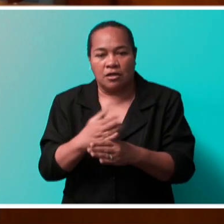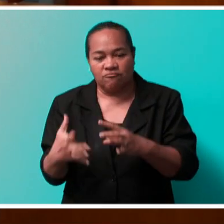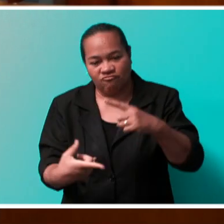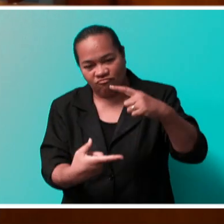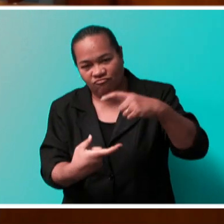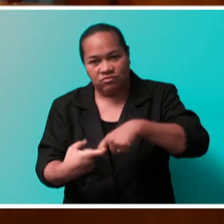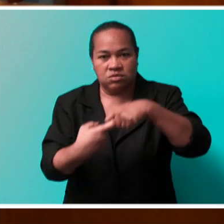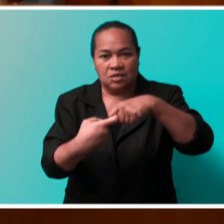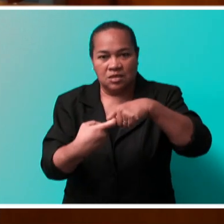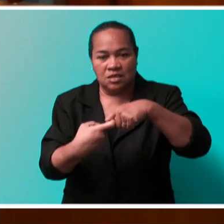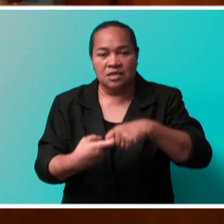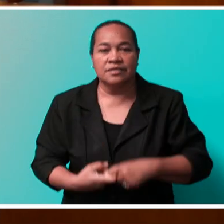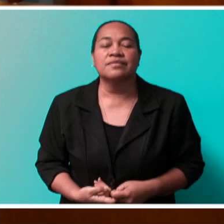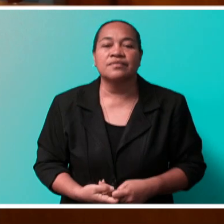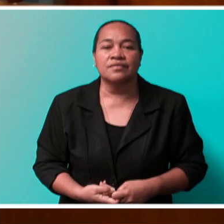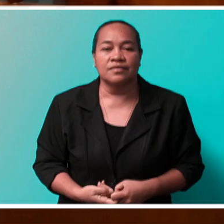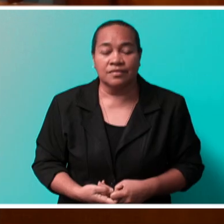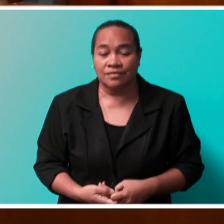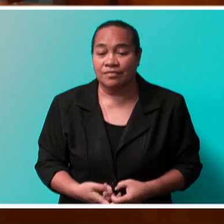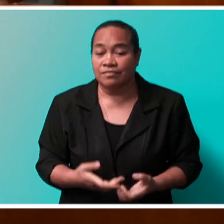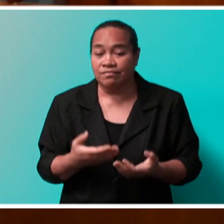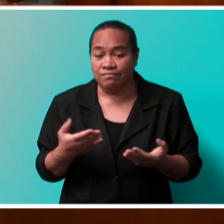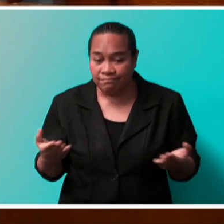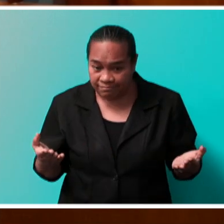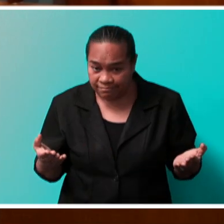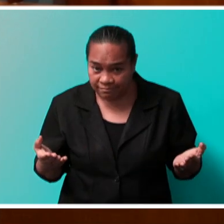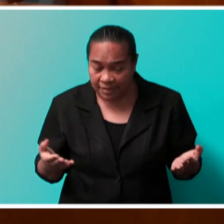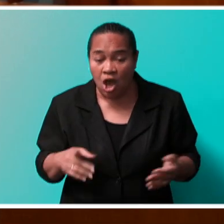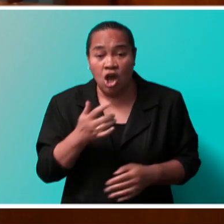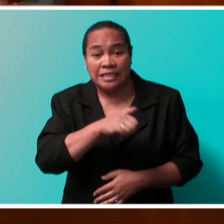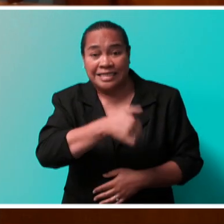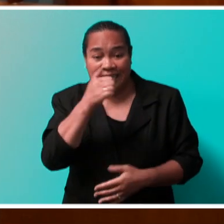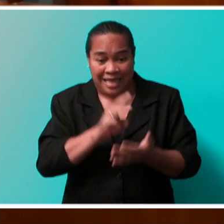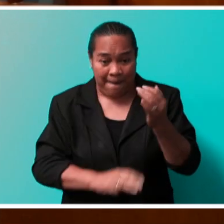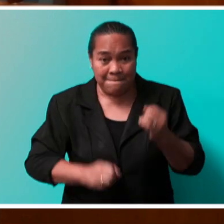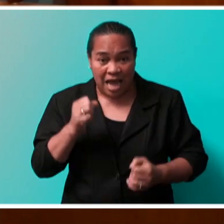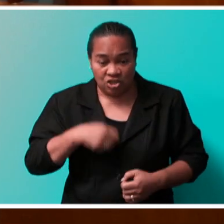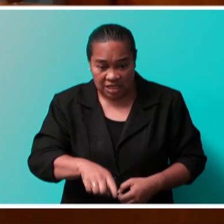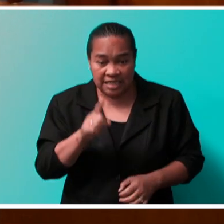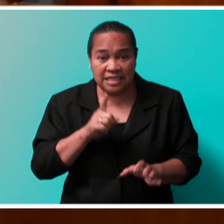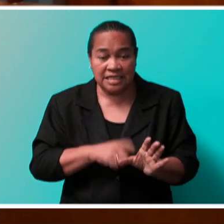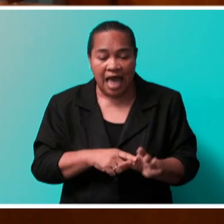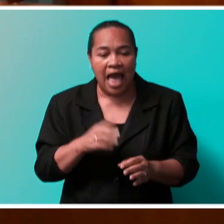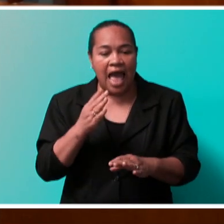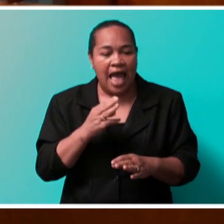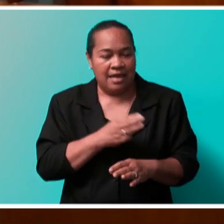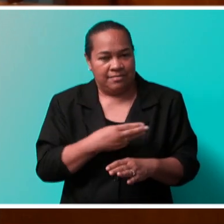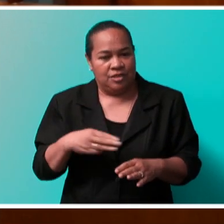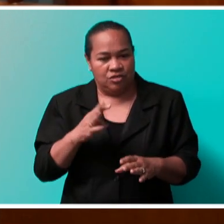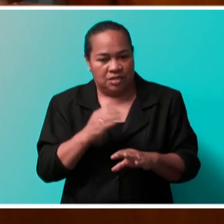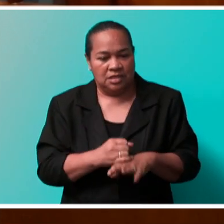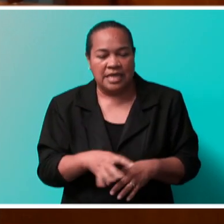Honorable Madam Deputy Speaker, on the 6th of March this year, Cabinet endorsed the individual to